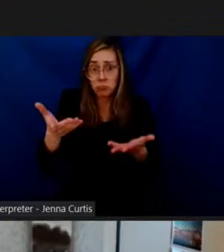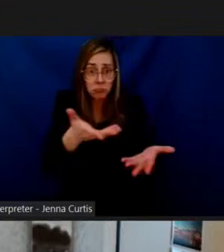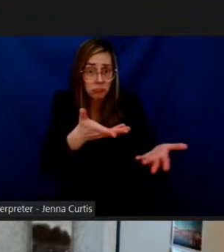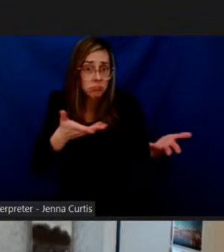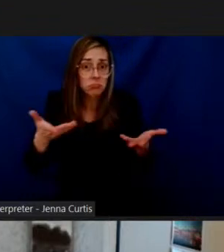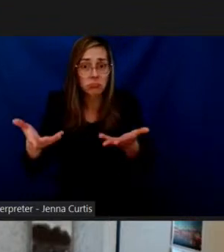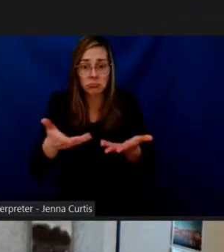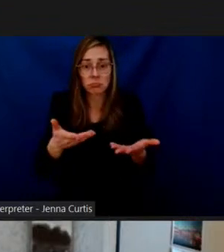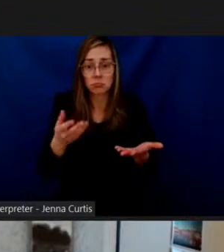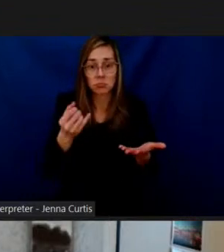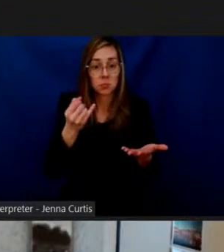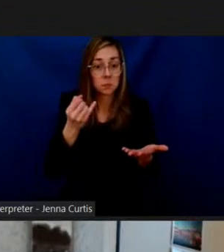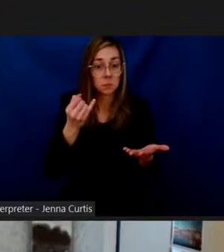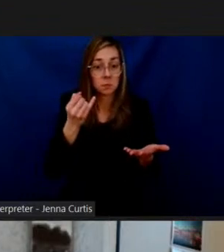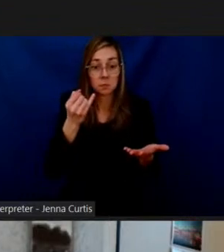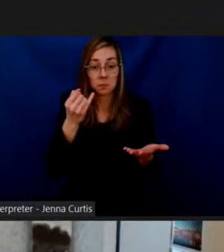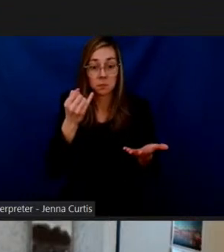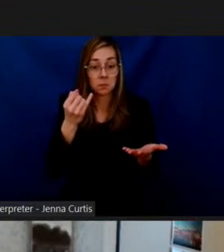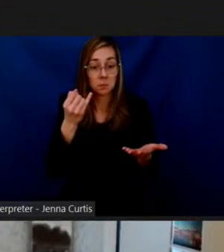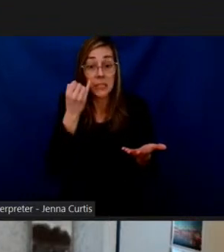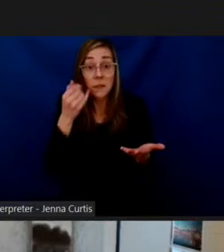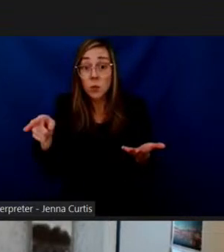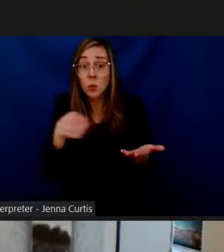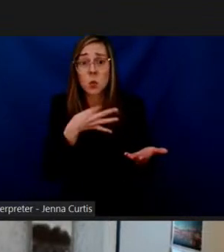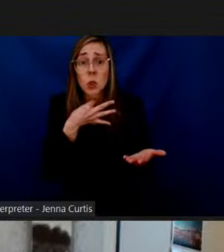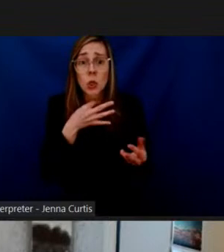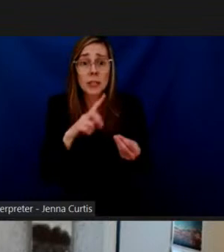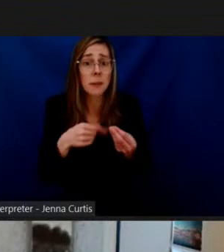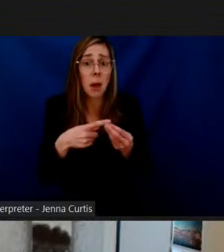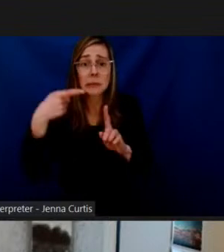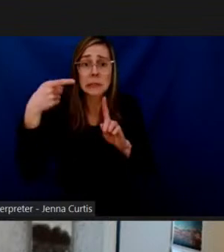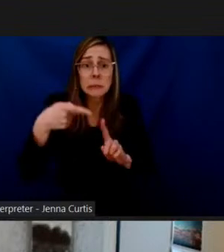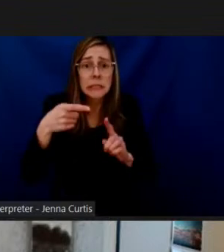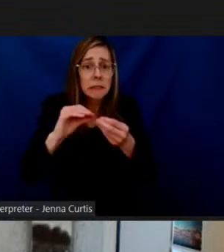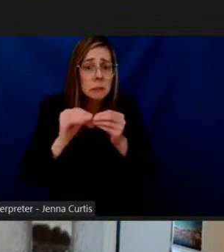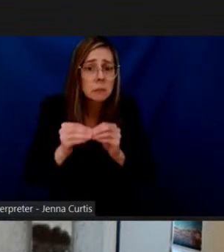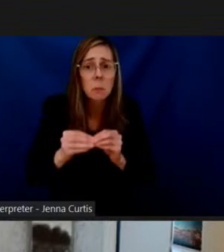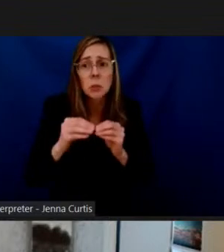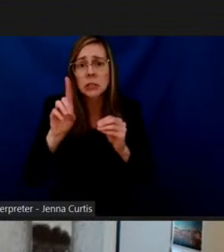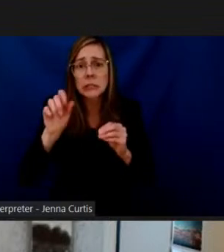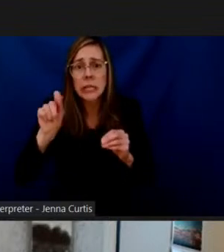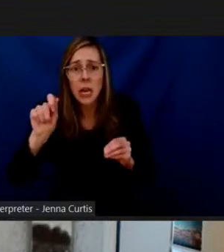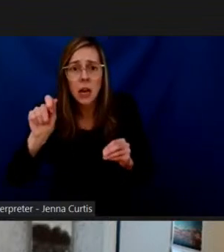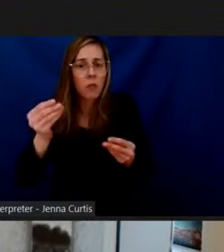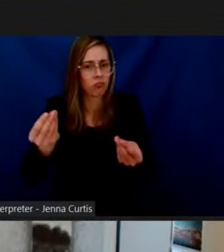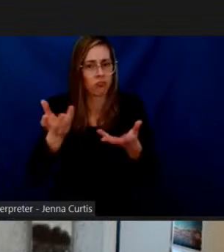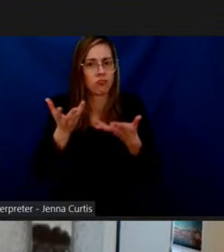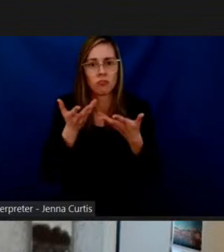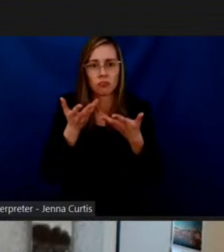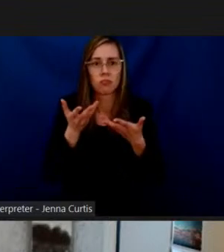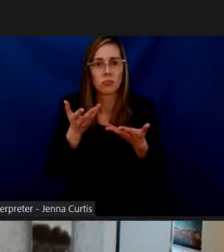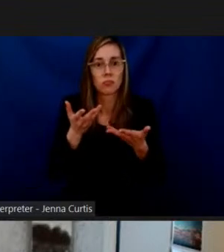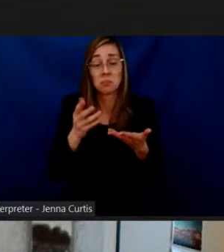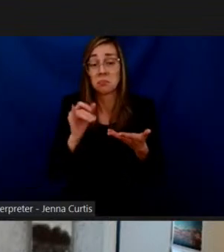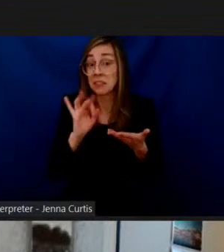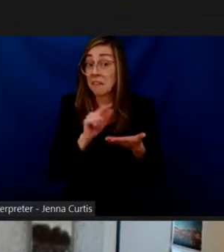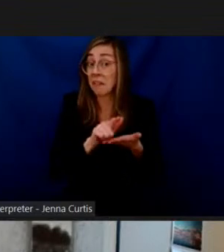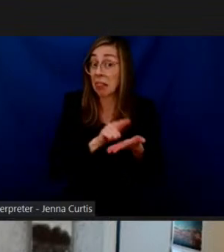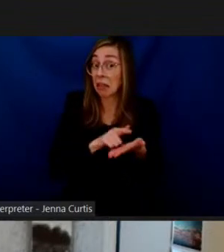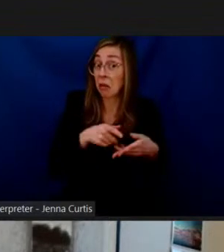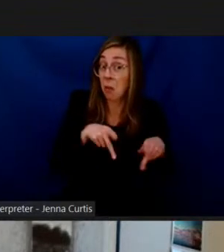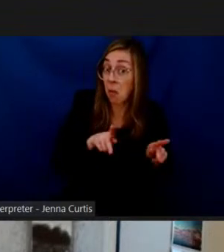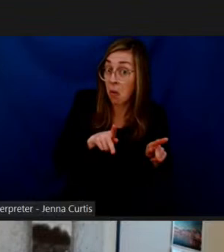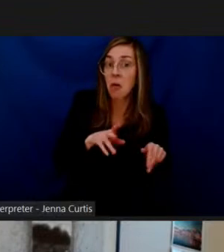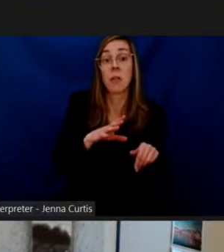us to do that and legal, we're happy to do that. In fact, I'd welcome community input on metrics.